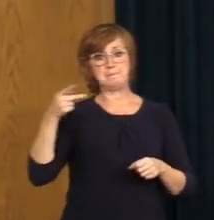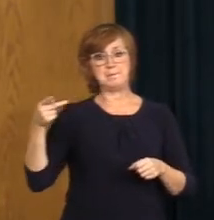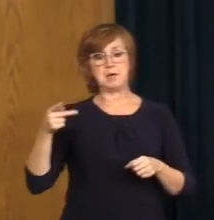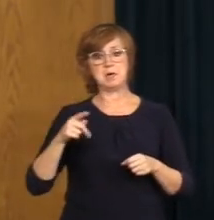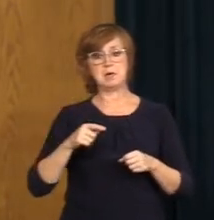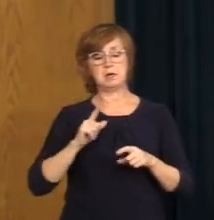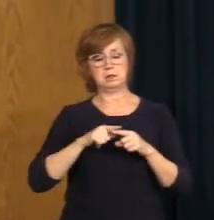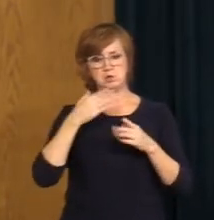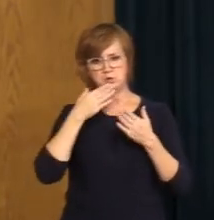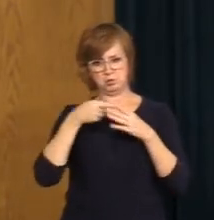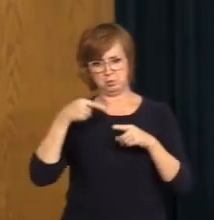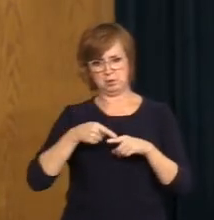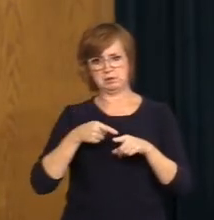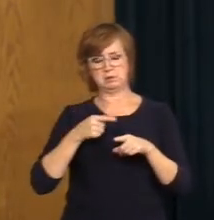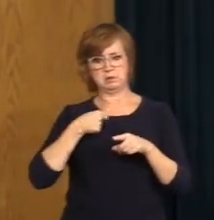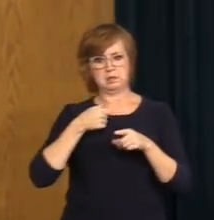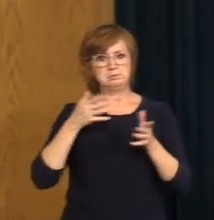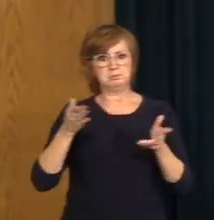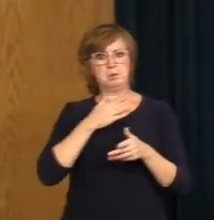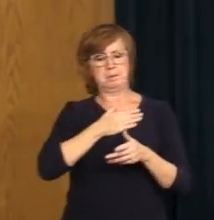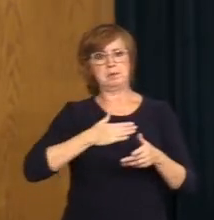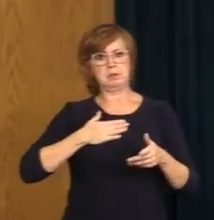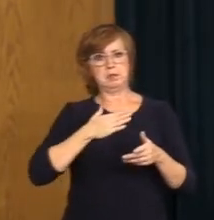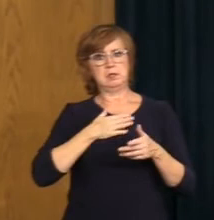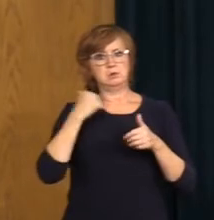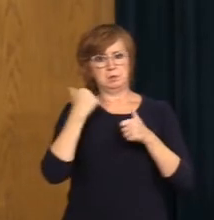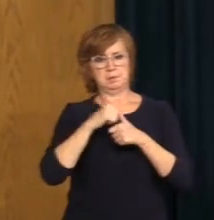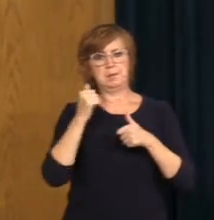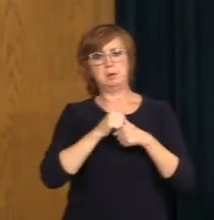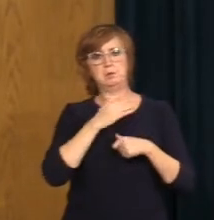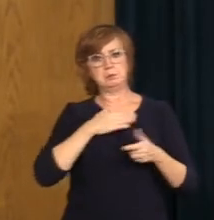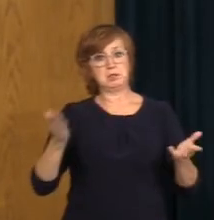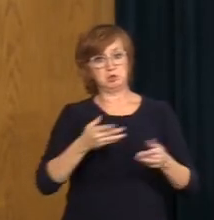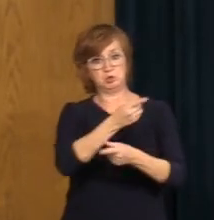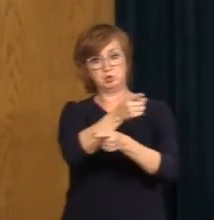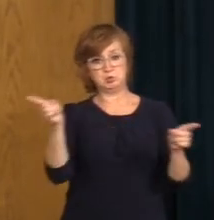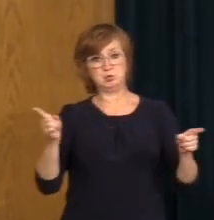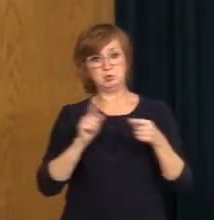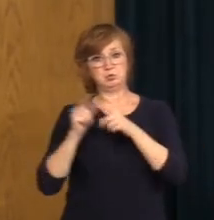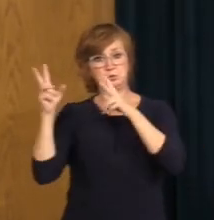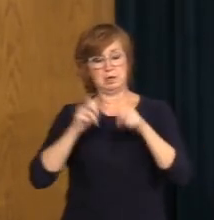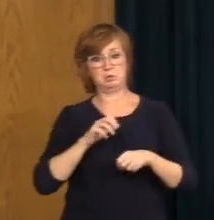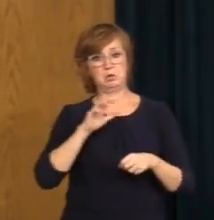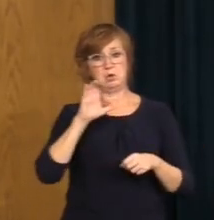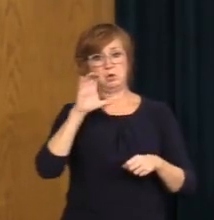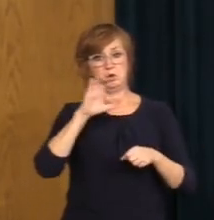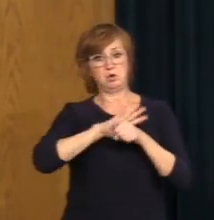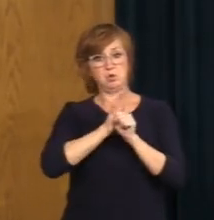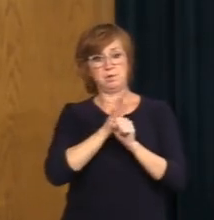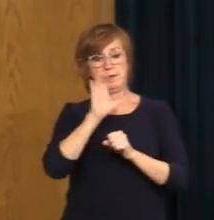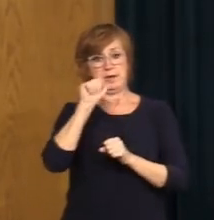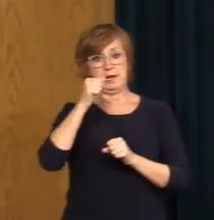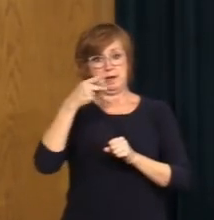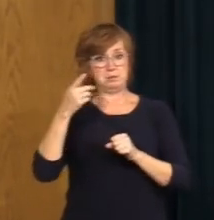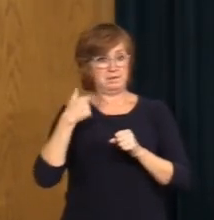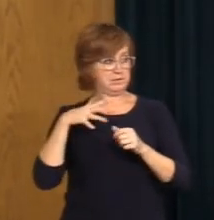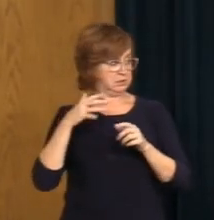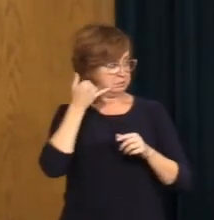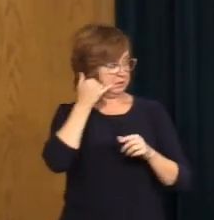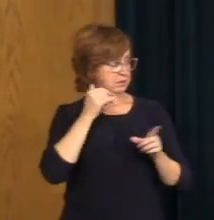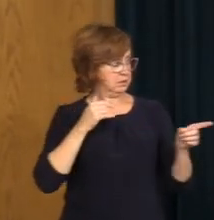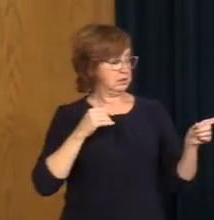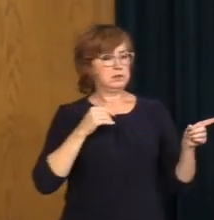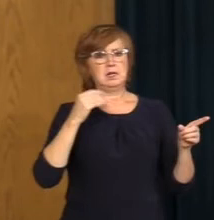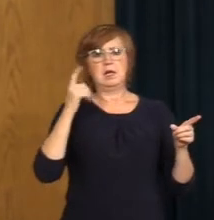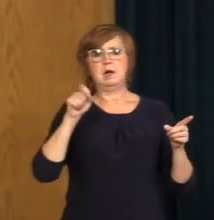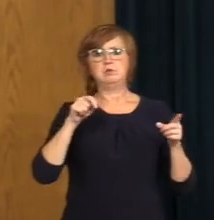certainly that's a good point that I think I would encourage everyone to download the COVID app. I have it on my phone. Remember to switch your